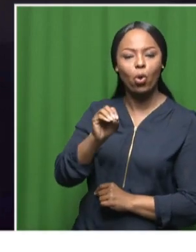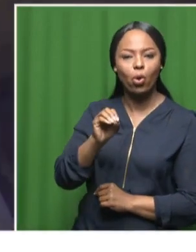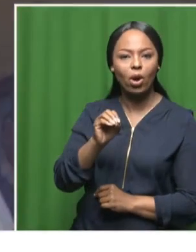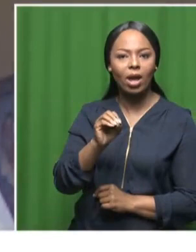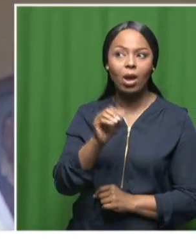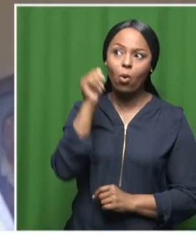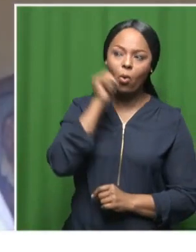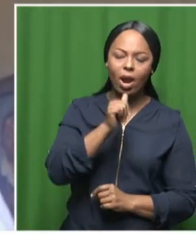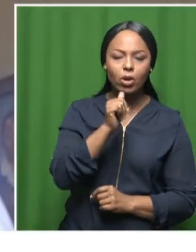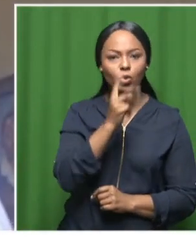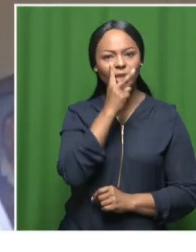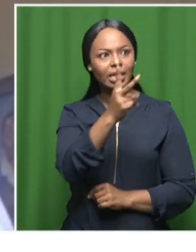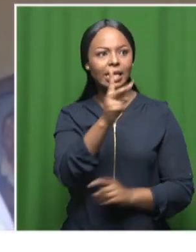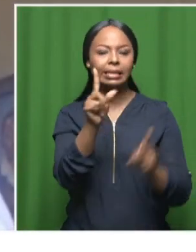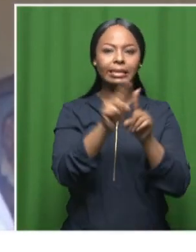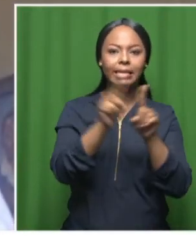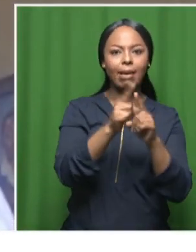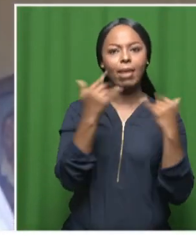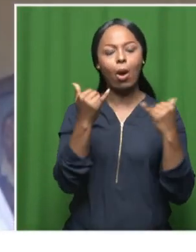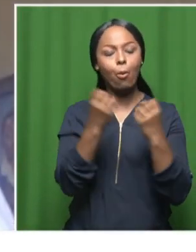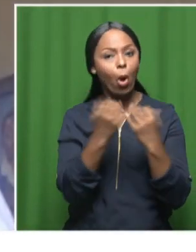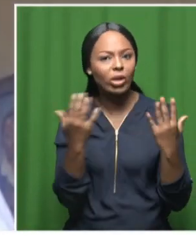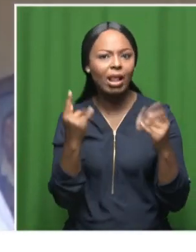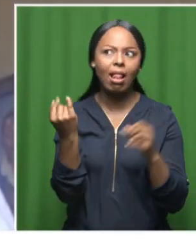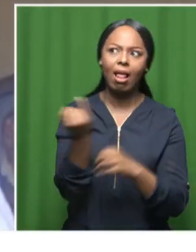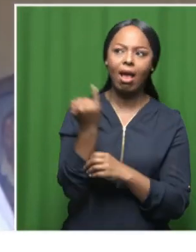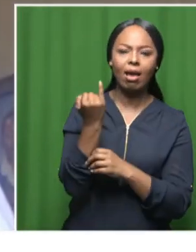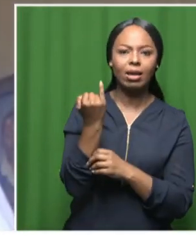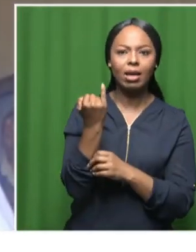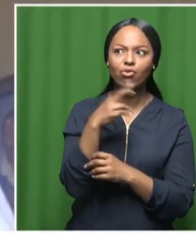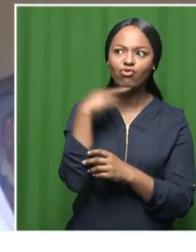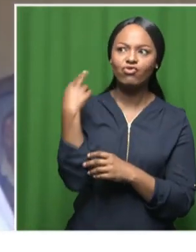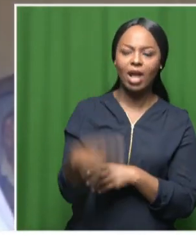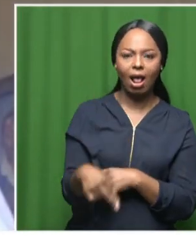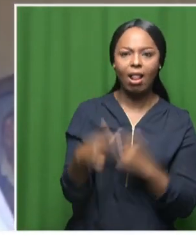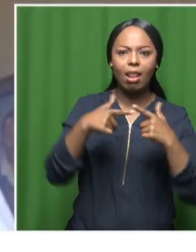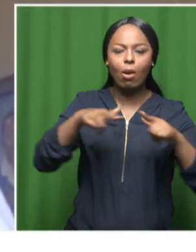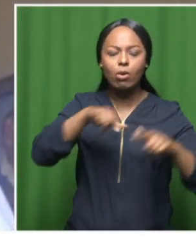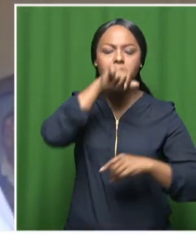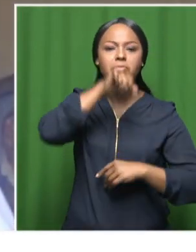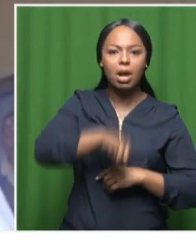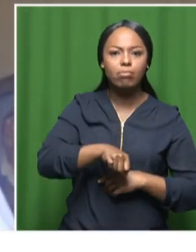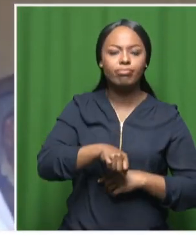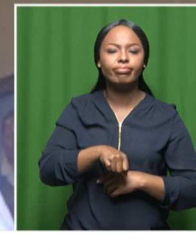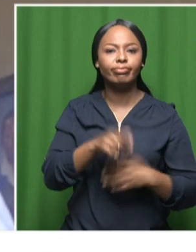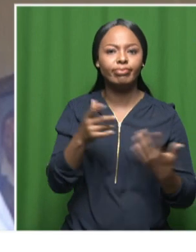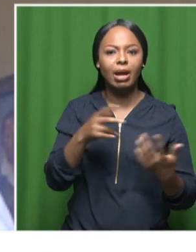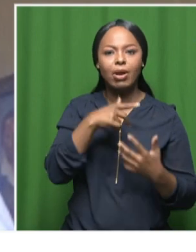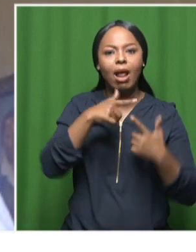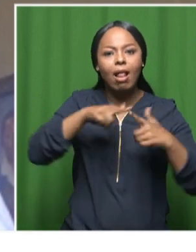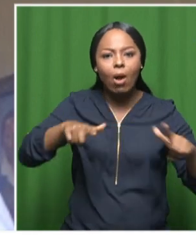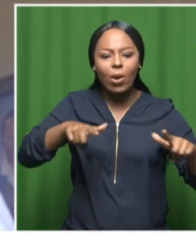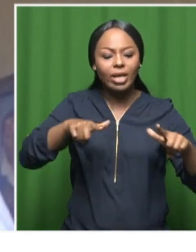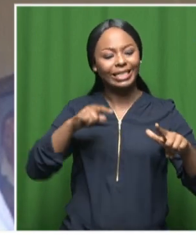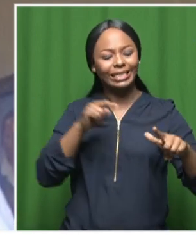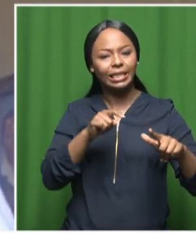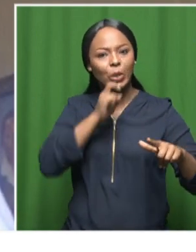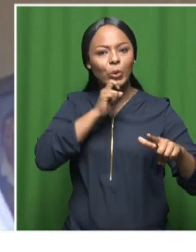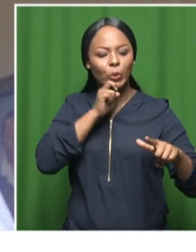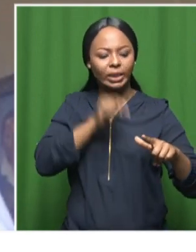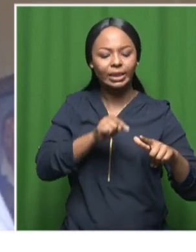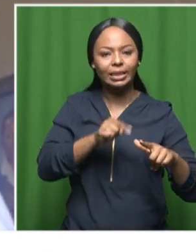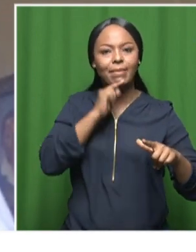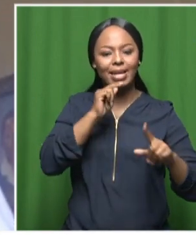at all of that, you also look at it almost like a relanguaging of the status quo, a relanguaging of saying that we